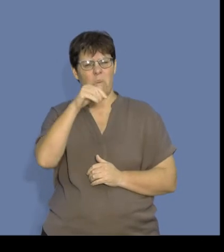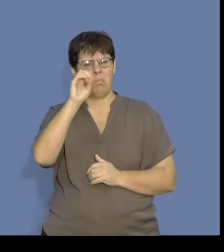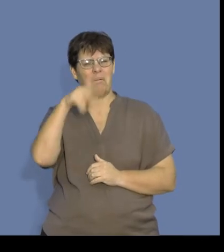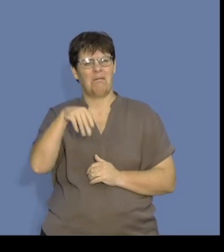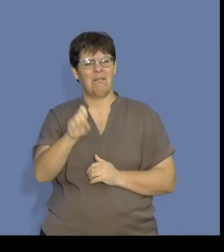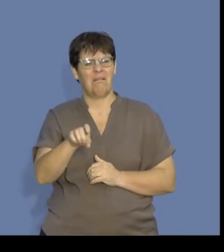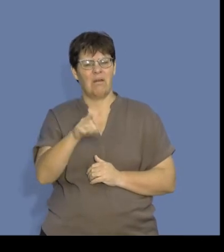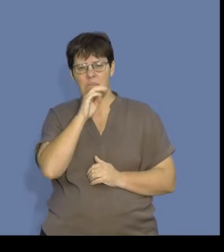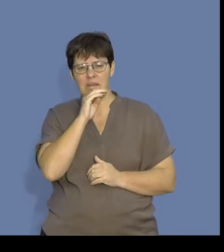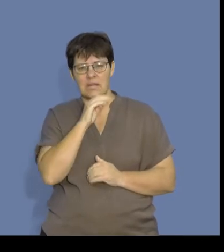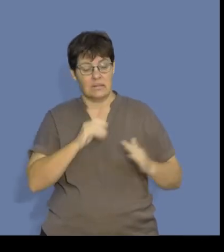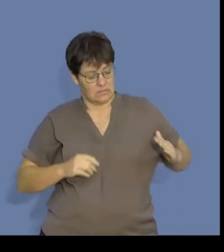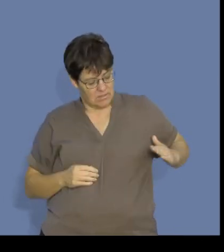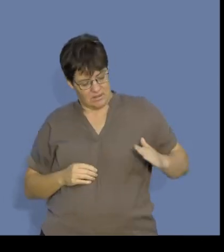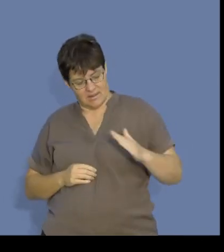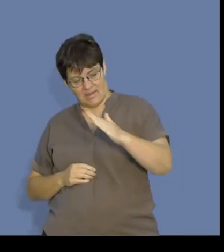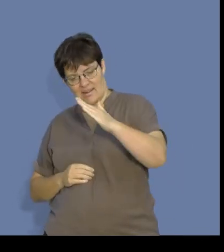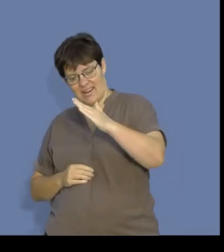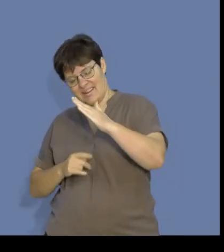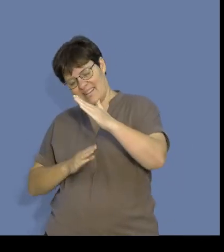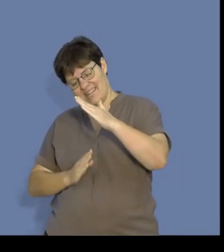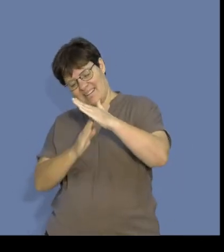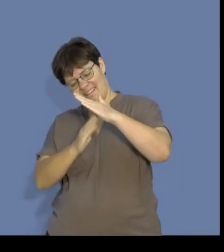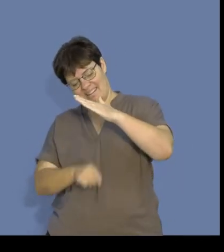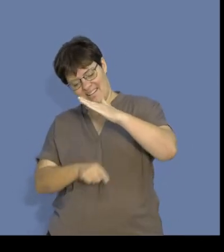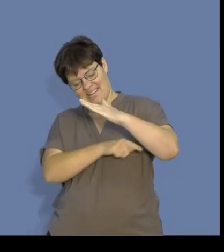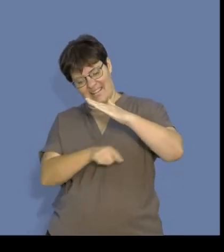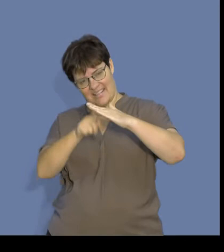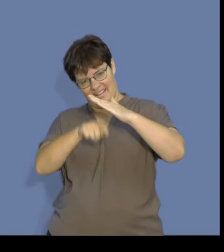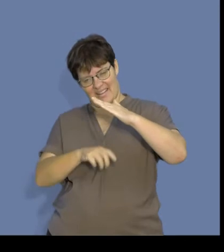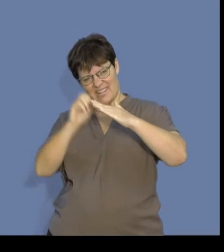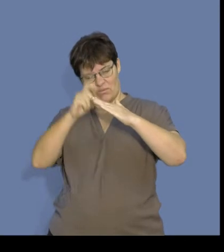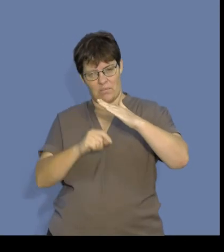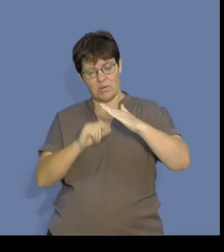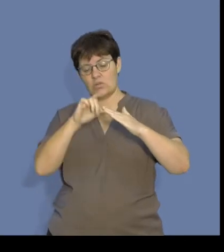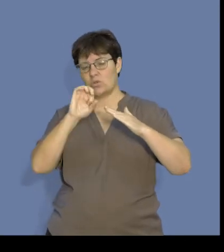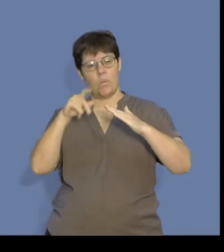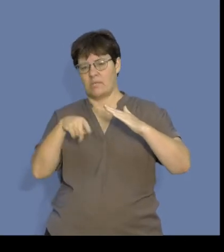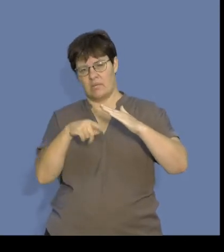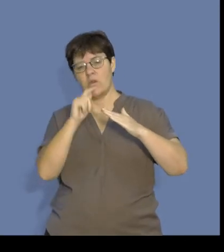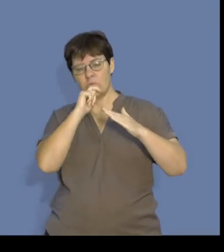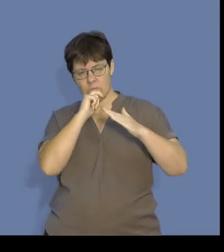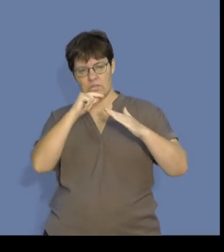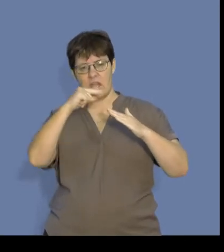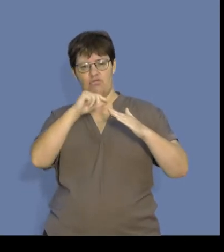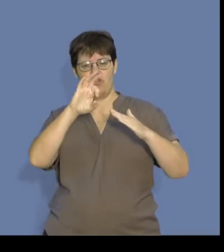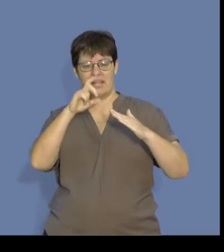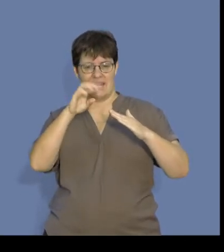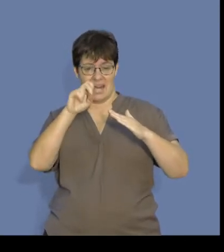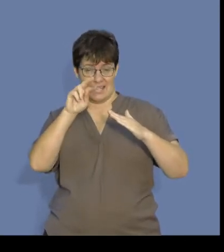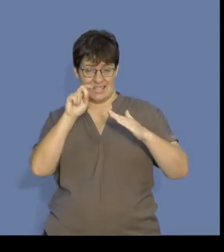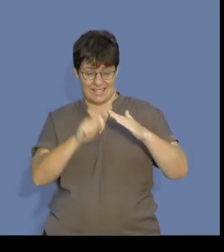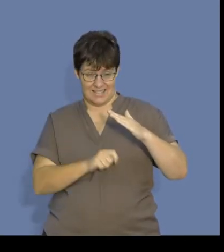because the gradient is actually a slope of a line, right? But we're not going to be using the word slope whenever we continue with